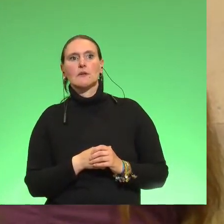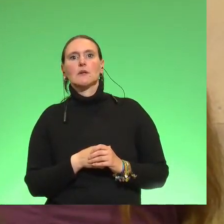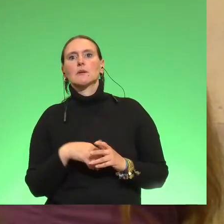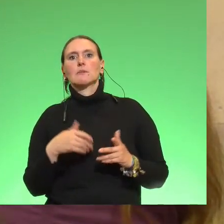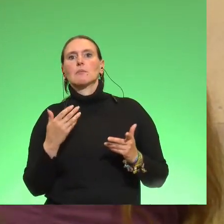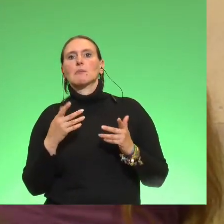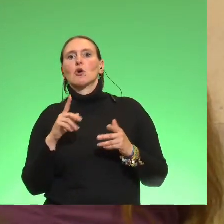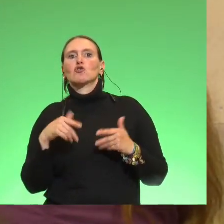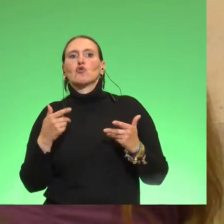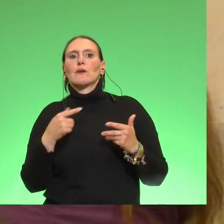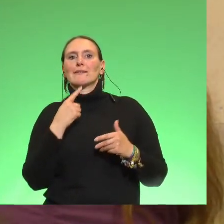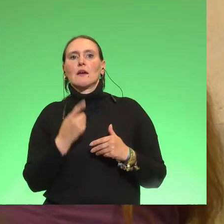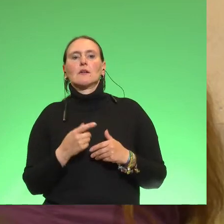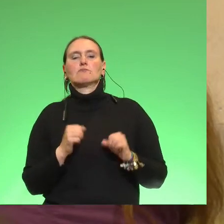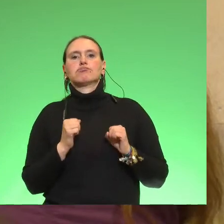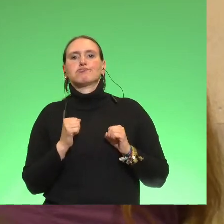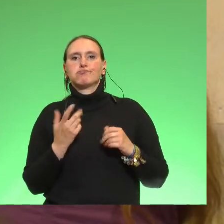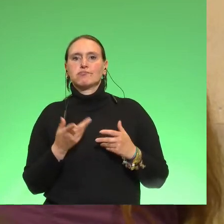accepted, so to say.